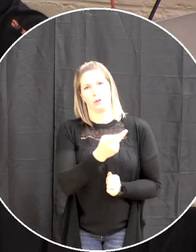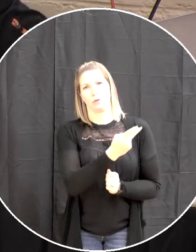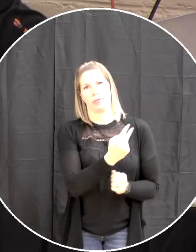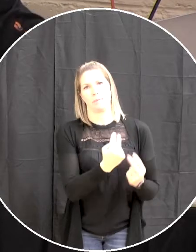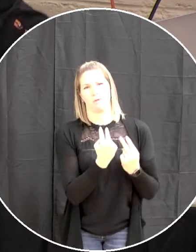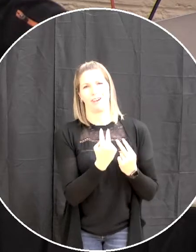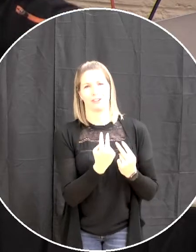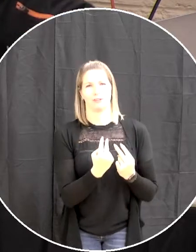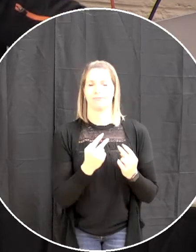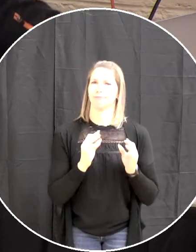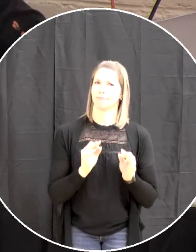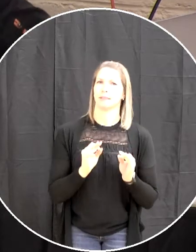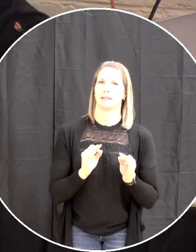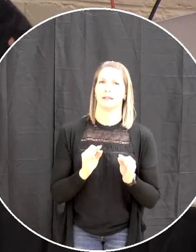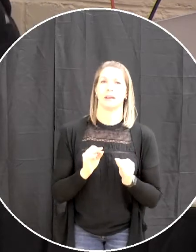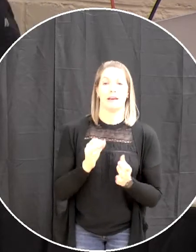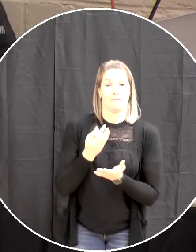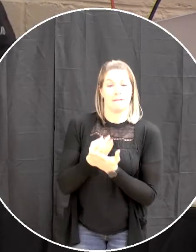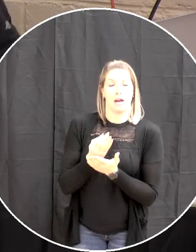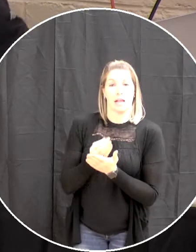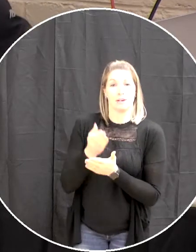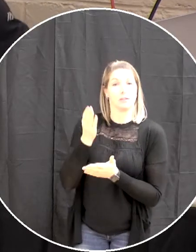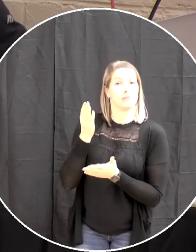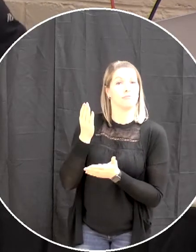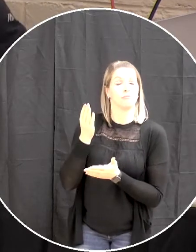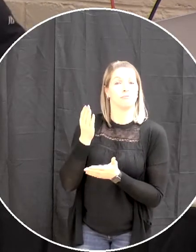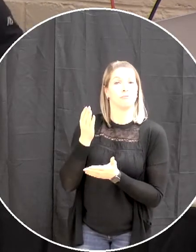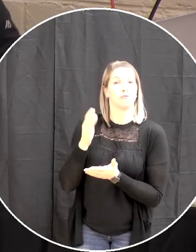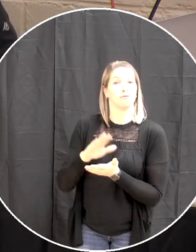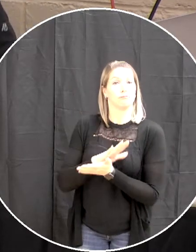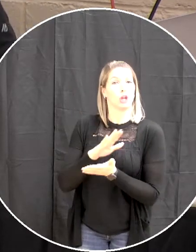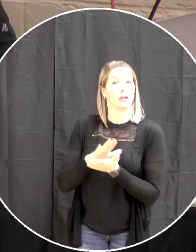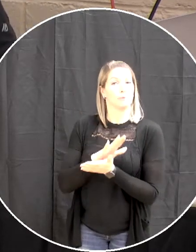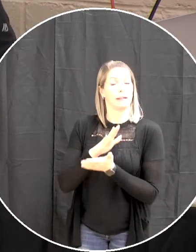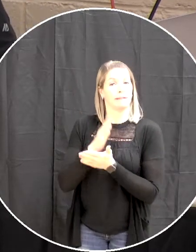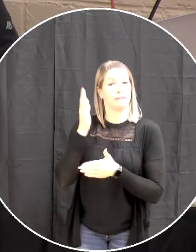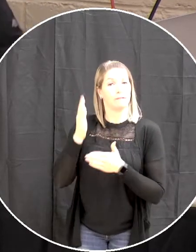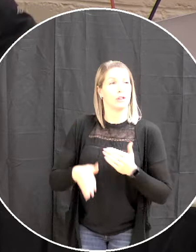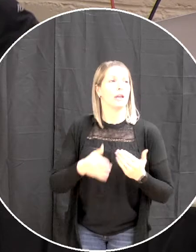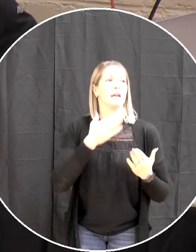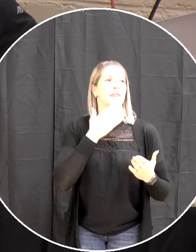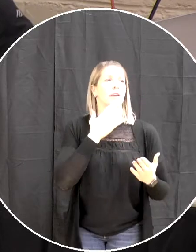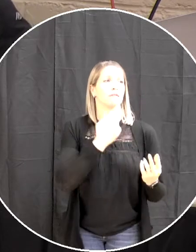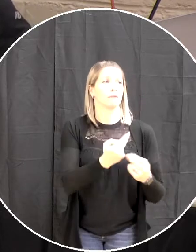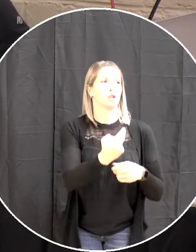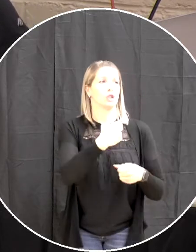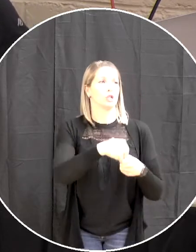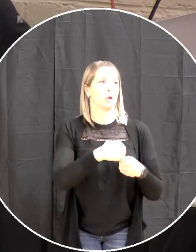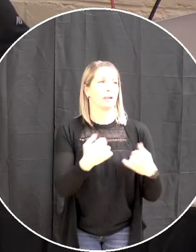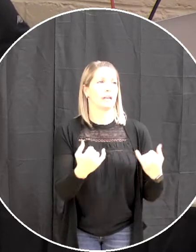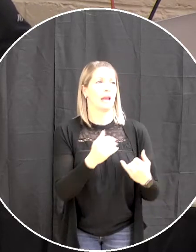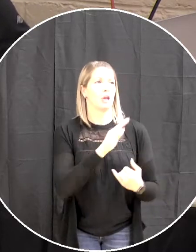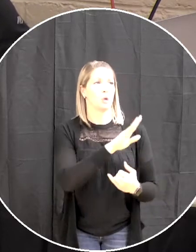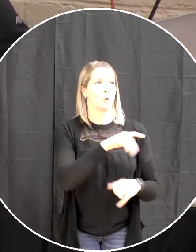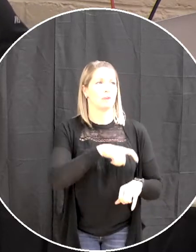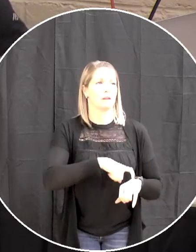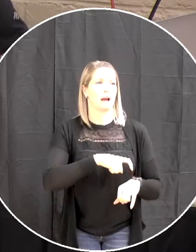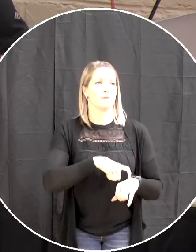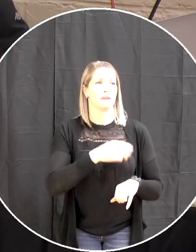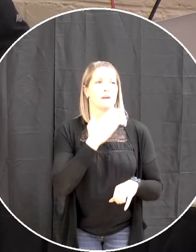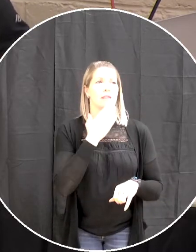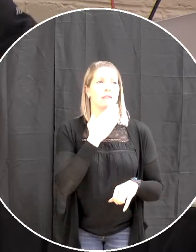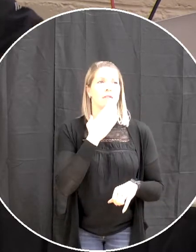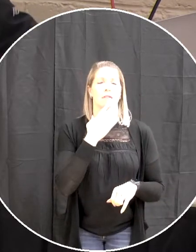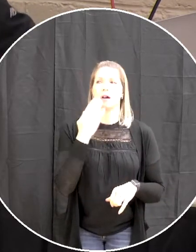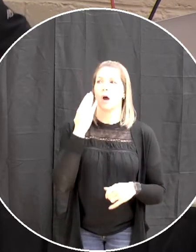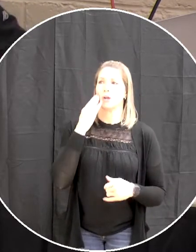that concludes the finance compete, and we'll go back to our first. Thank you for taking your time today to plug in. Enjoy it. I know it's